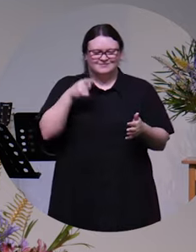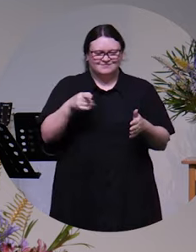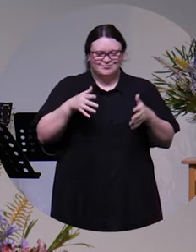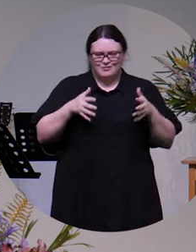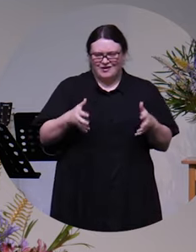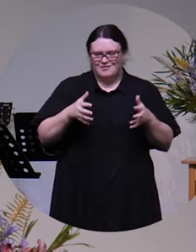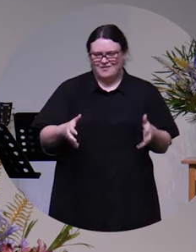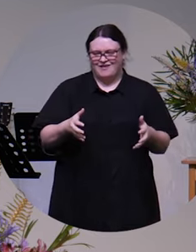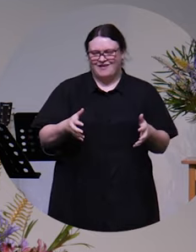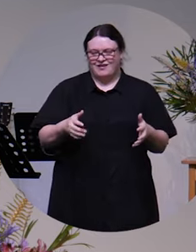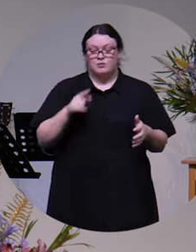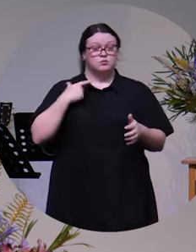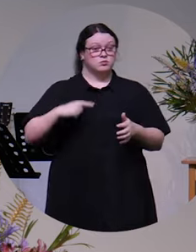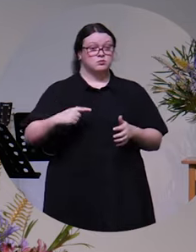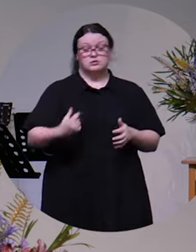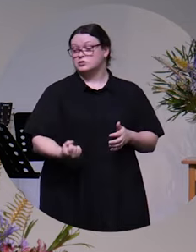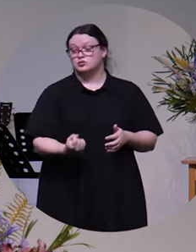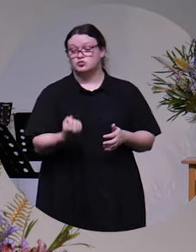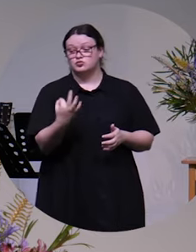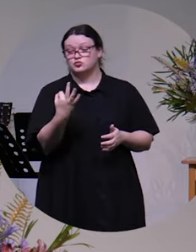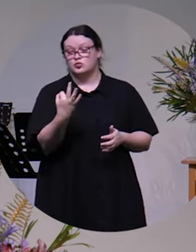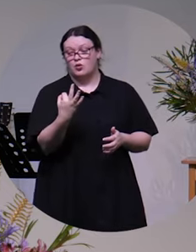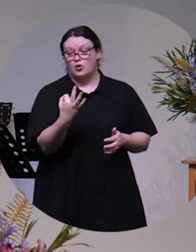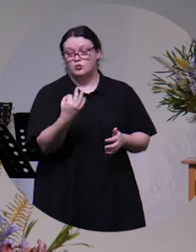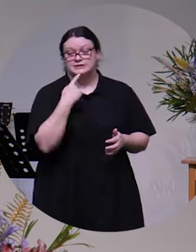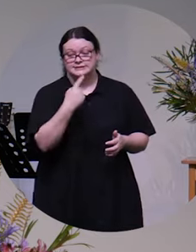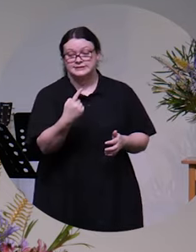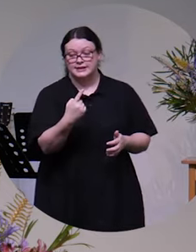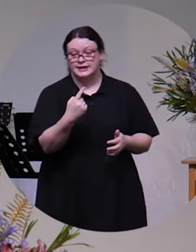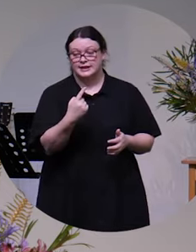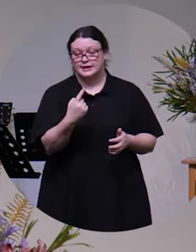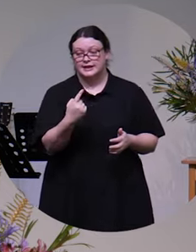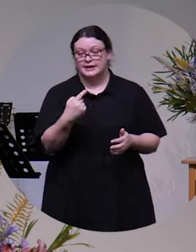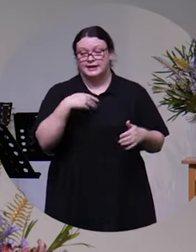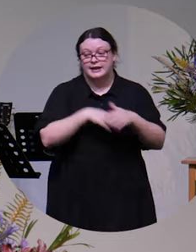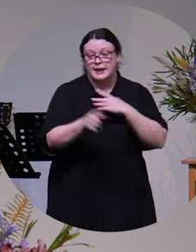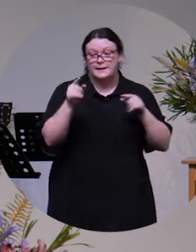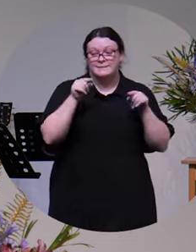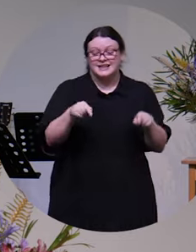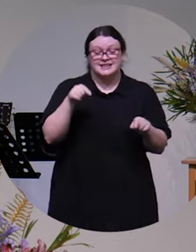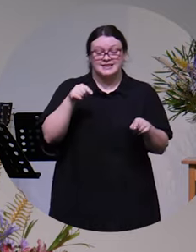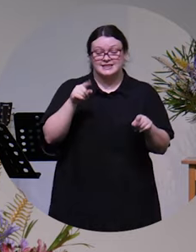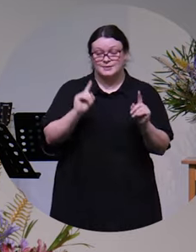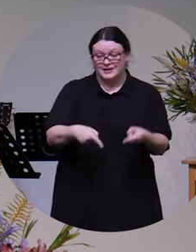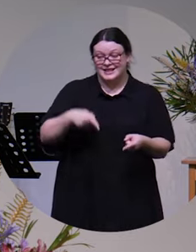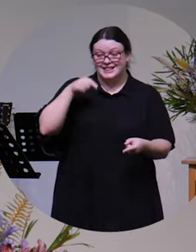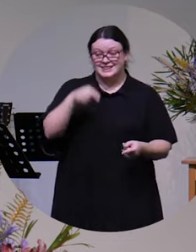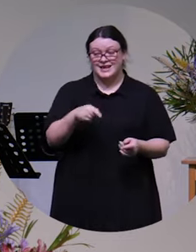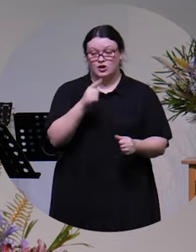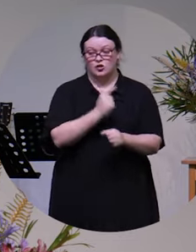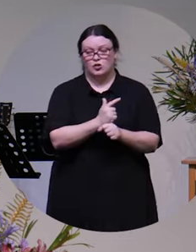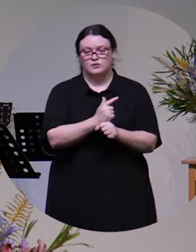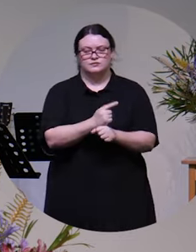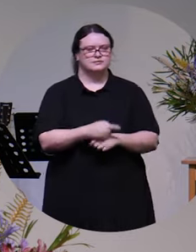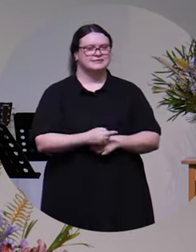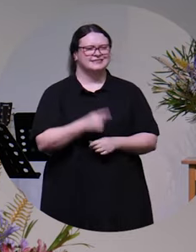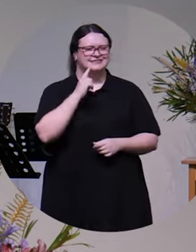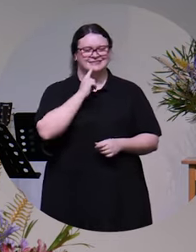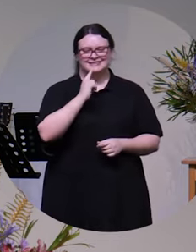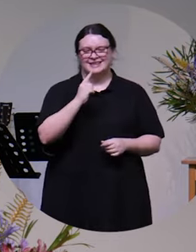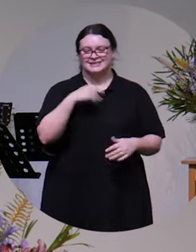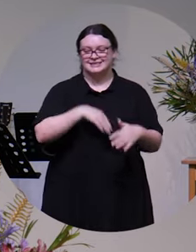say, in the beginning there was God. It says, the beginning there was the Word. So what is being